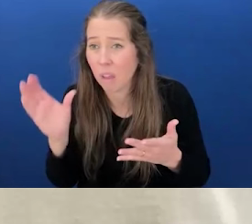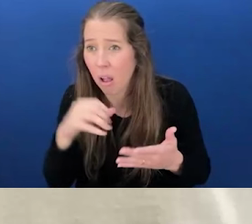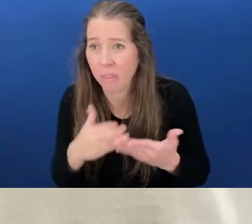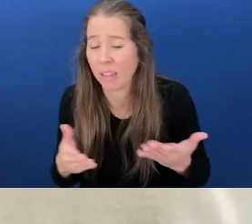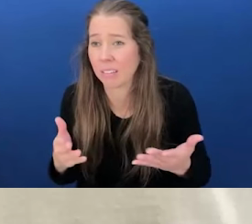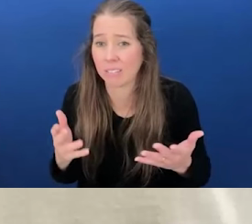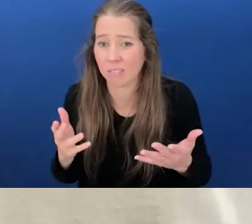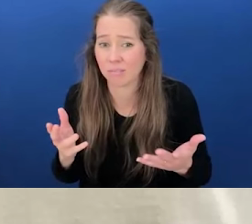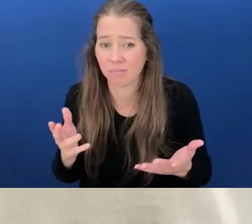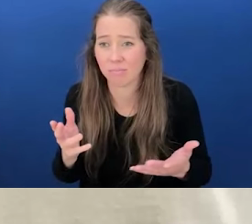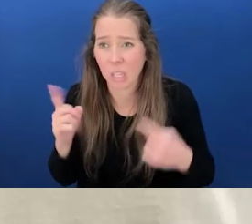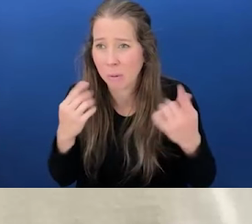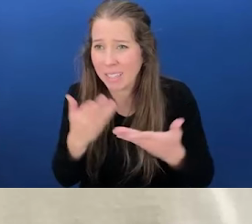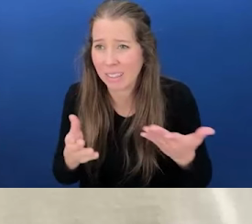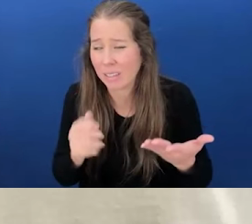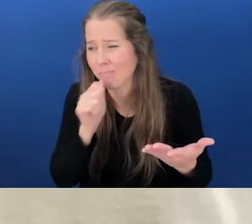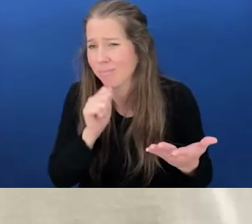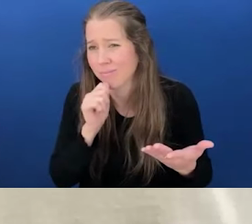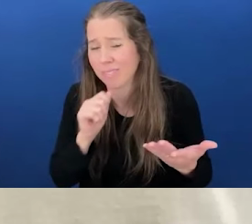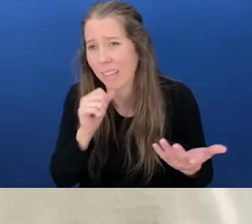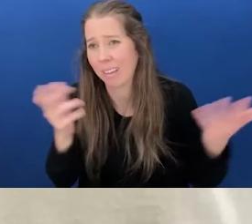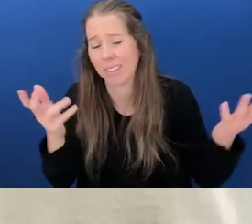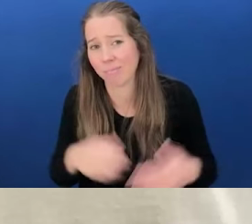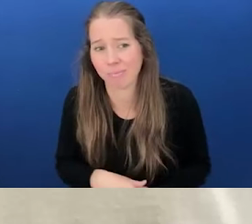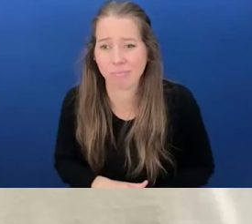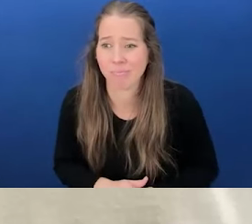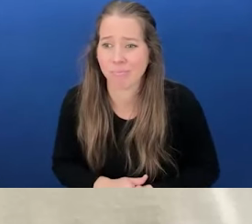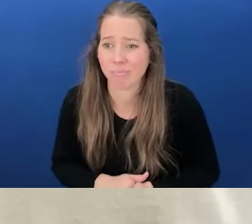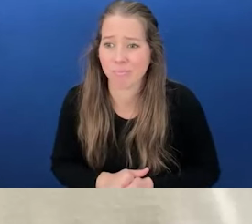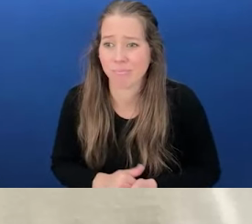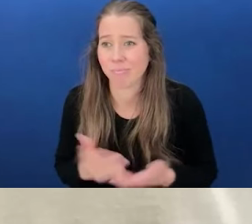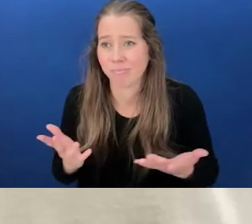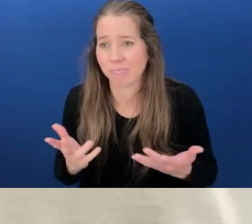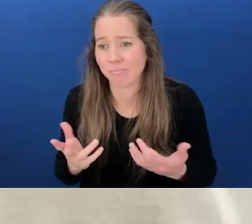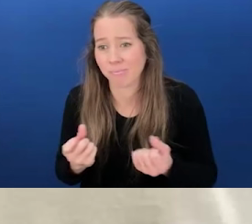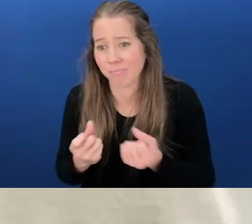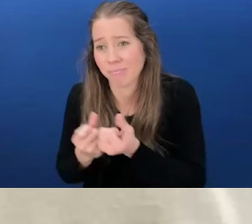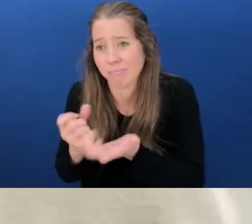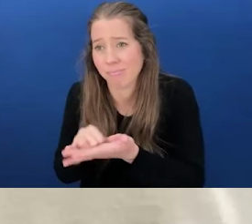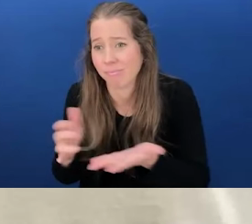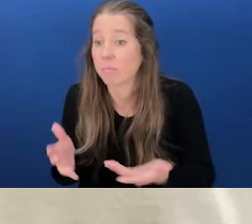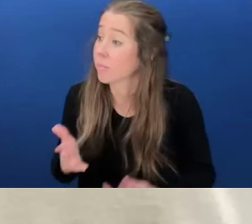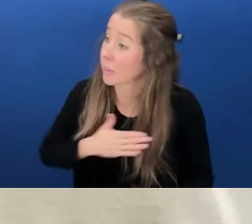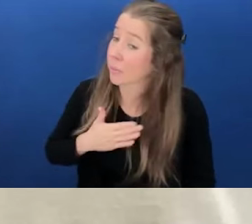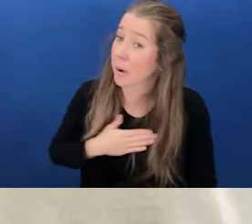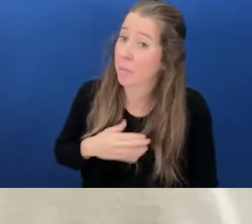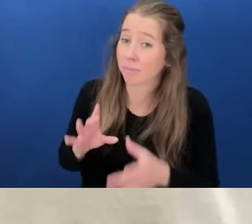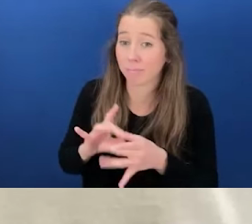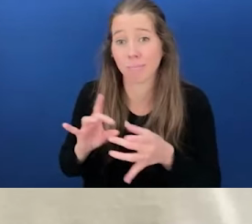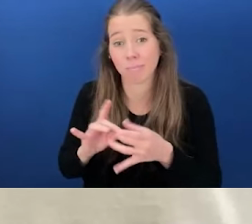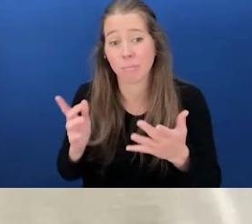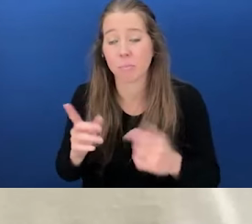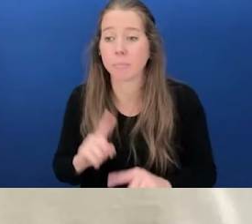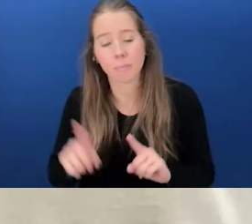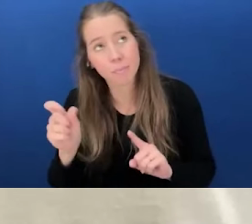tolerance for the absurd. And you know, speak out about that. So, And we're glad. but anyway, but no,